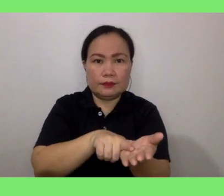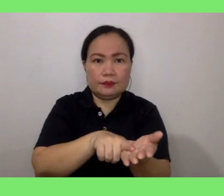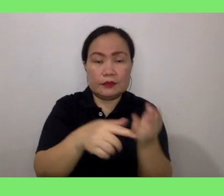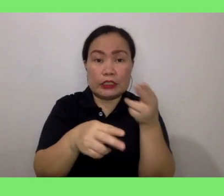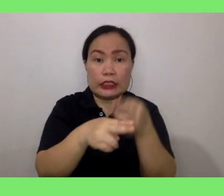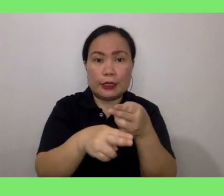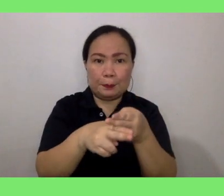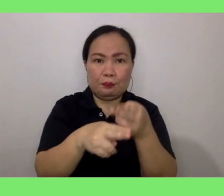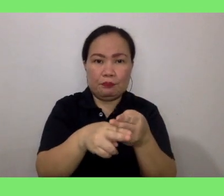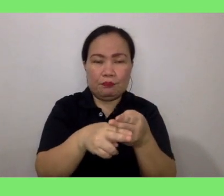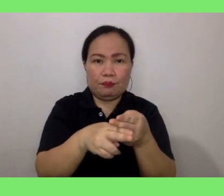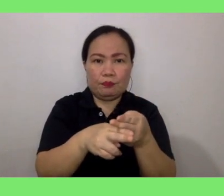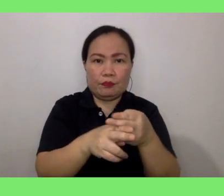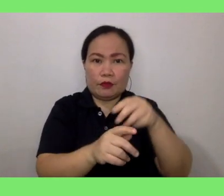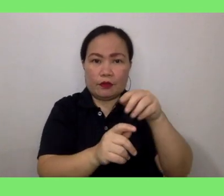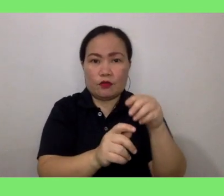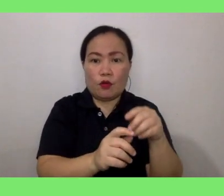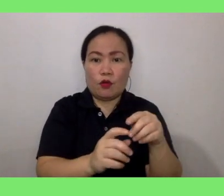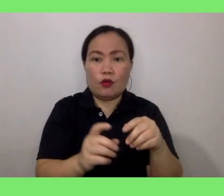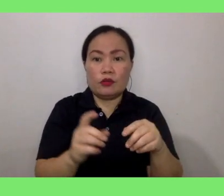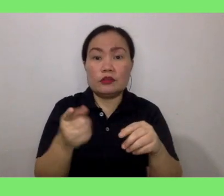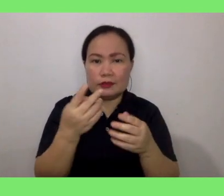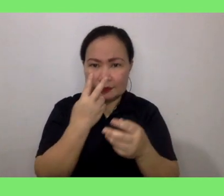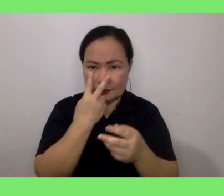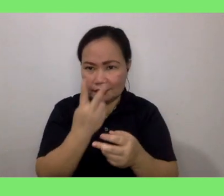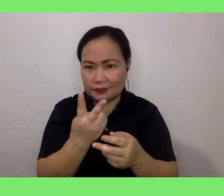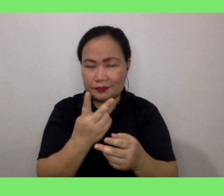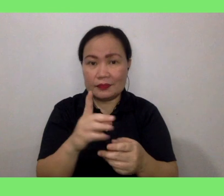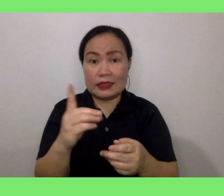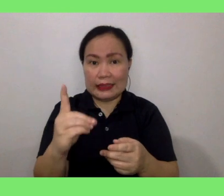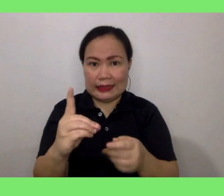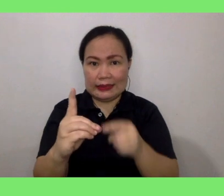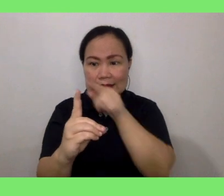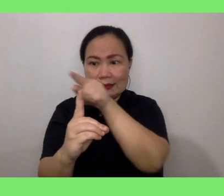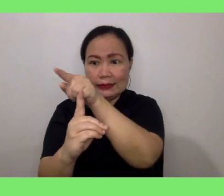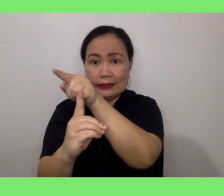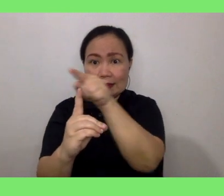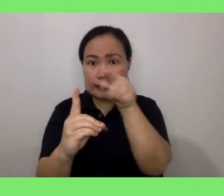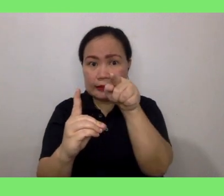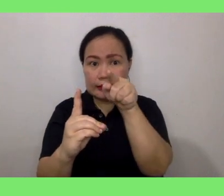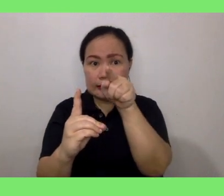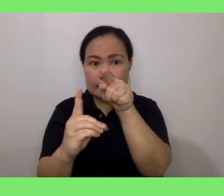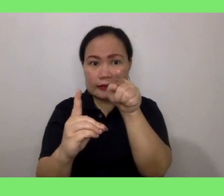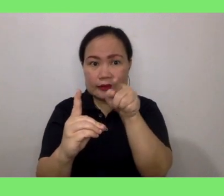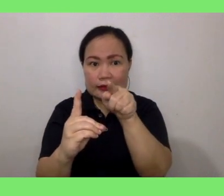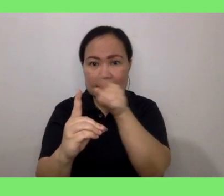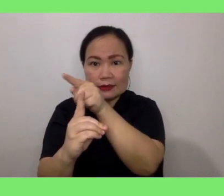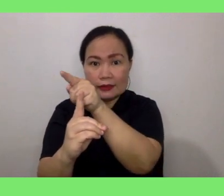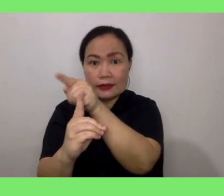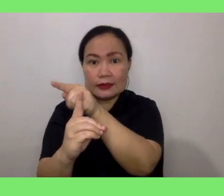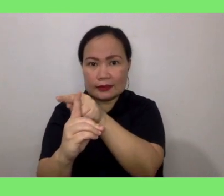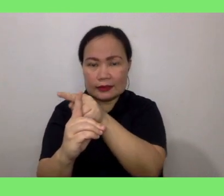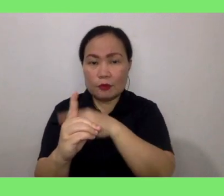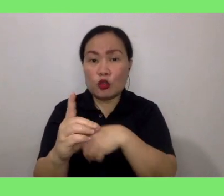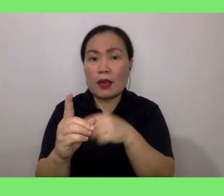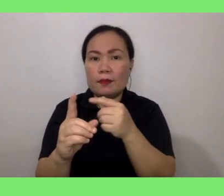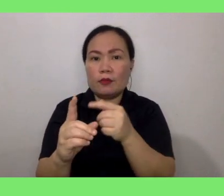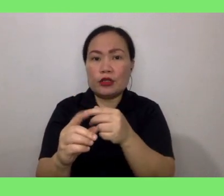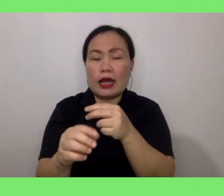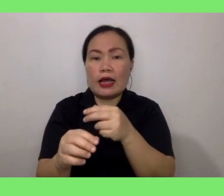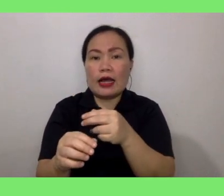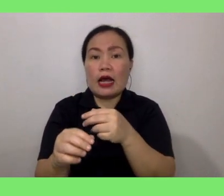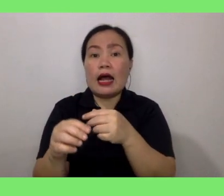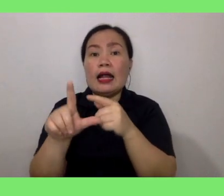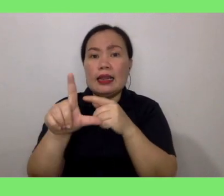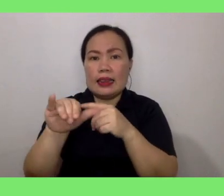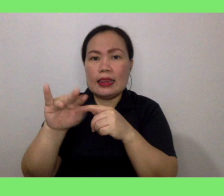ating name. Okay? So, halimbawa ito, pwede mo siyang isulat like this.